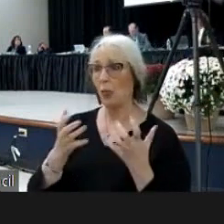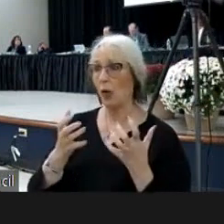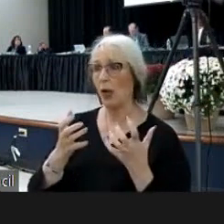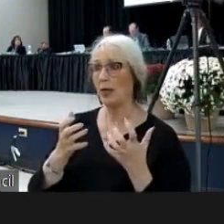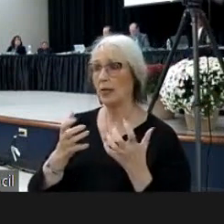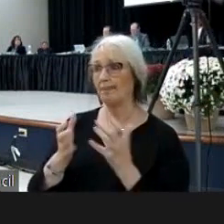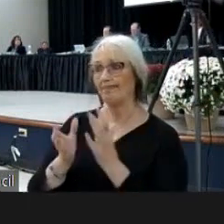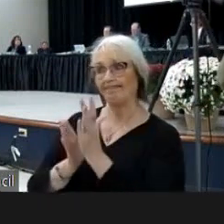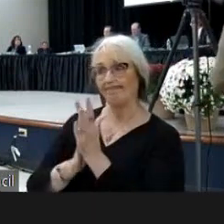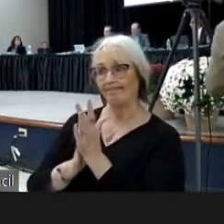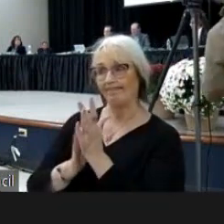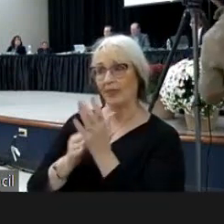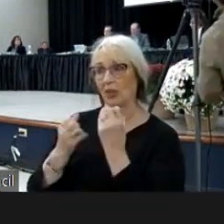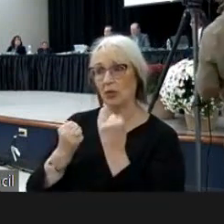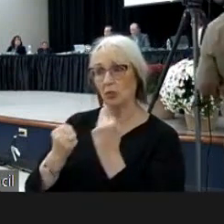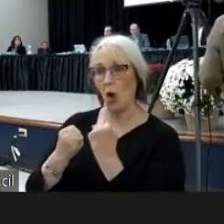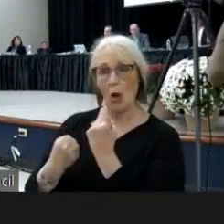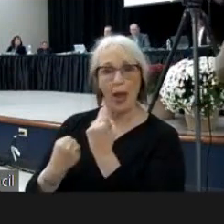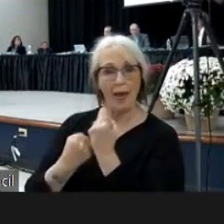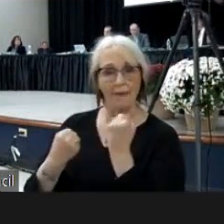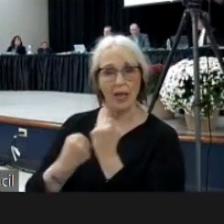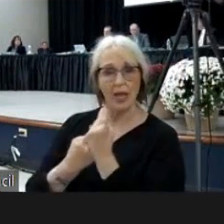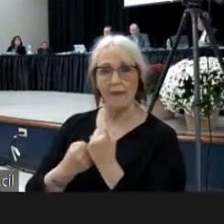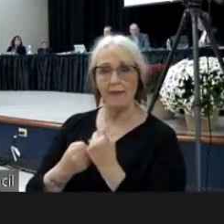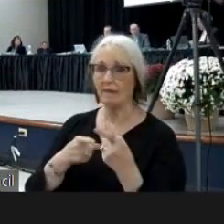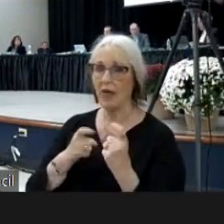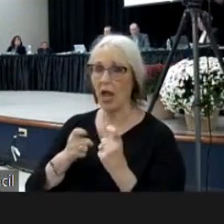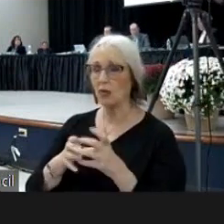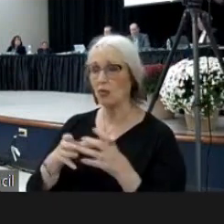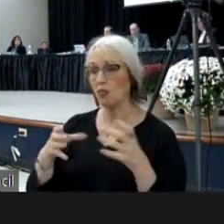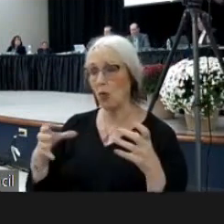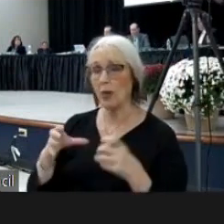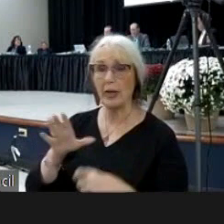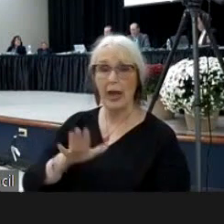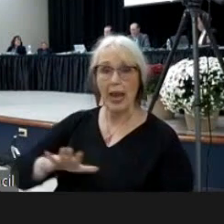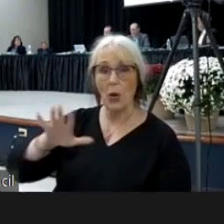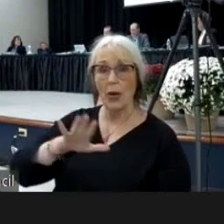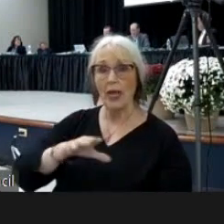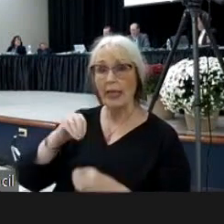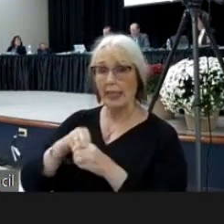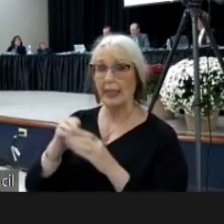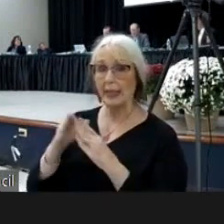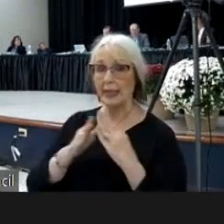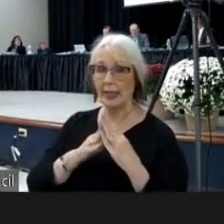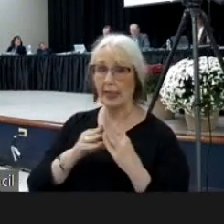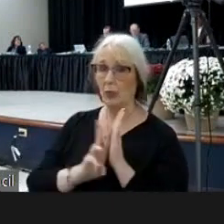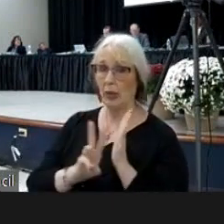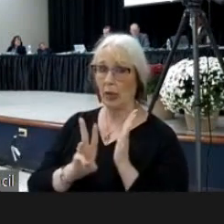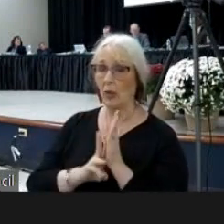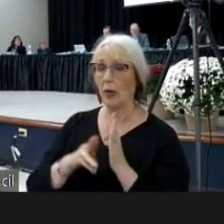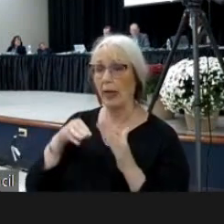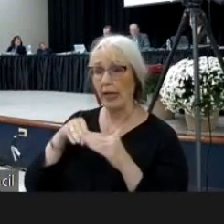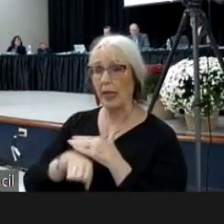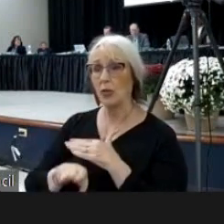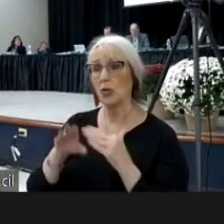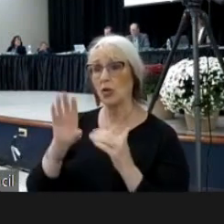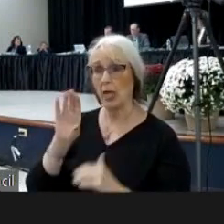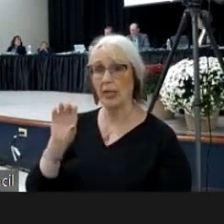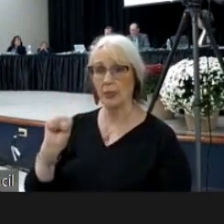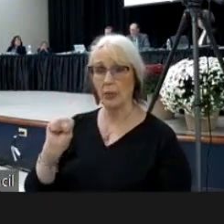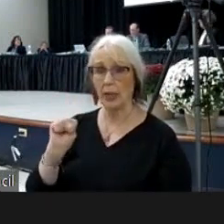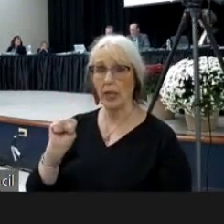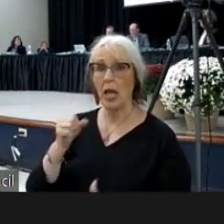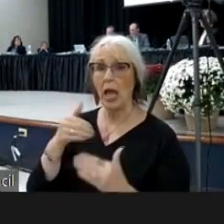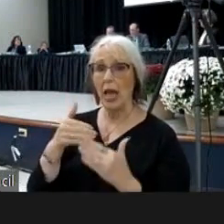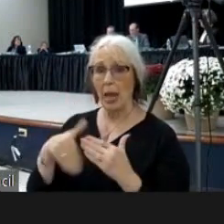kudos for being such a strong advocate for a fast-growing region in our city, and to the China Springs Neighborhood Association as well for